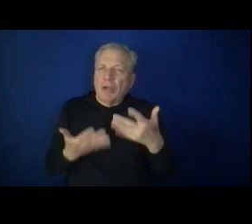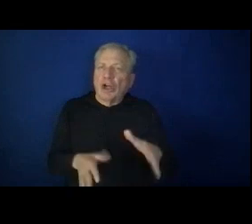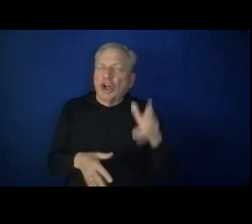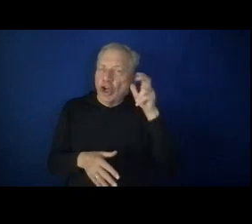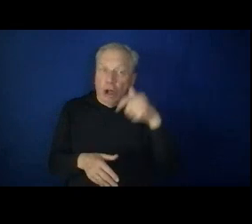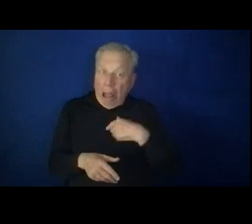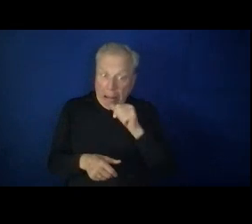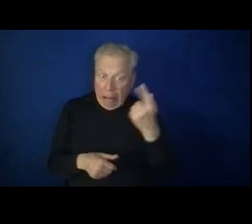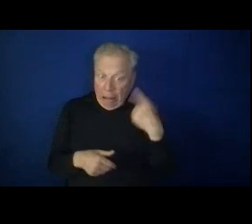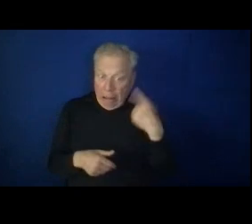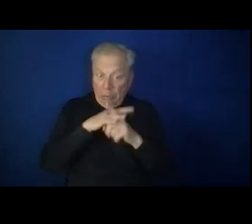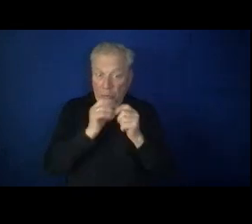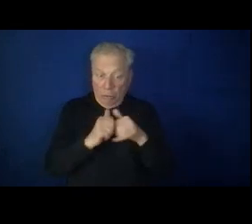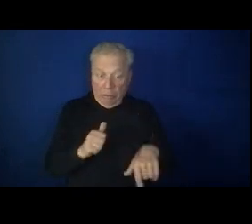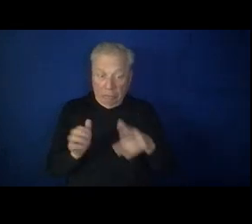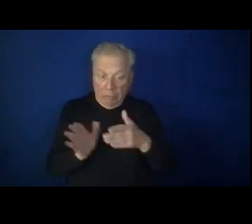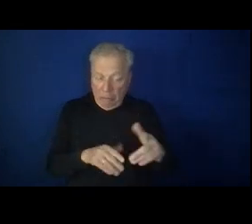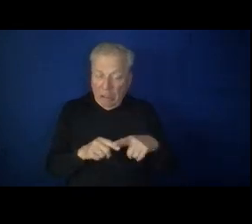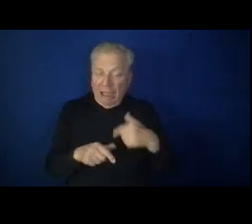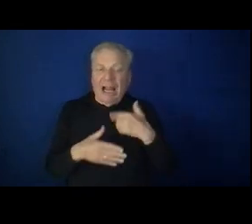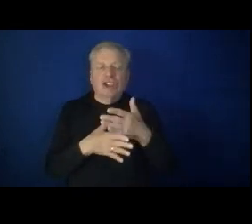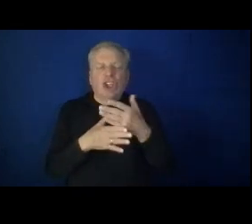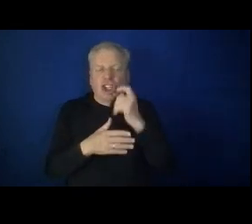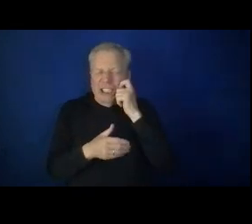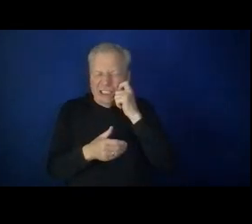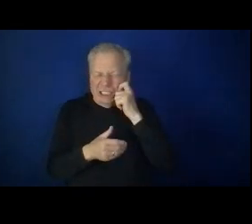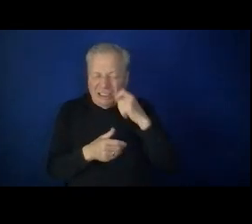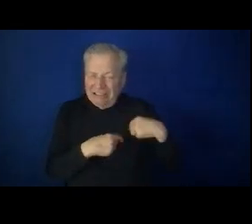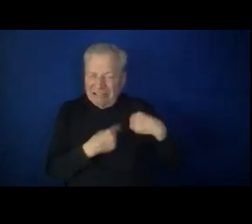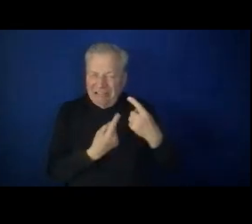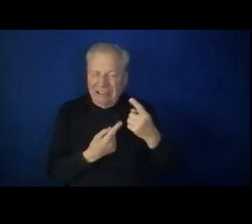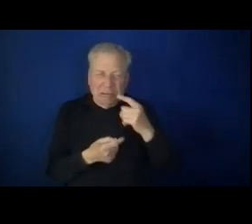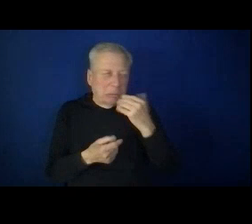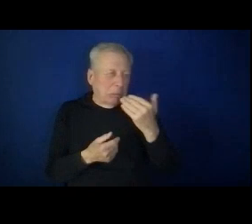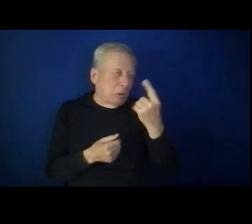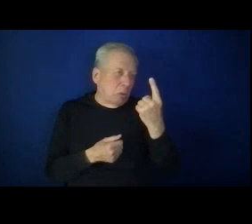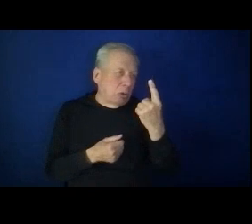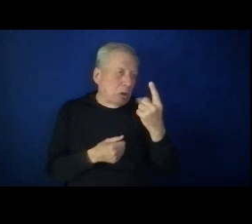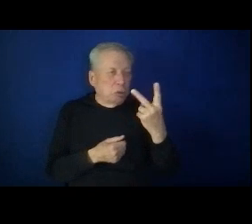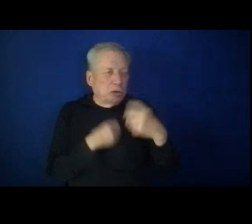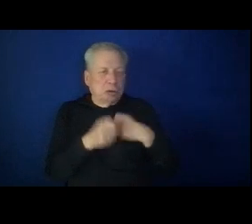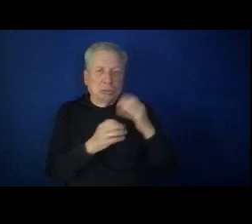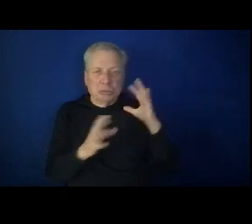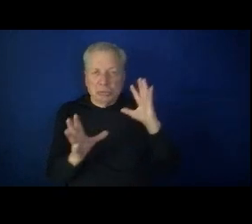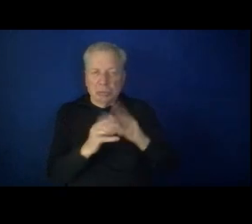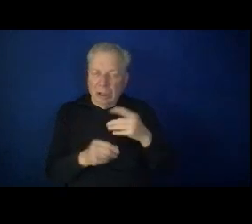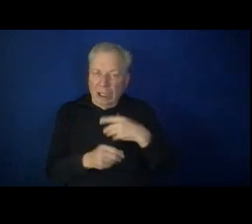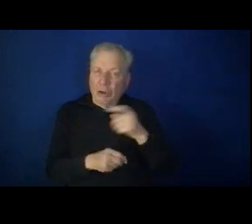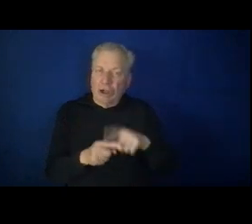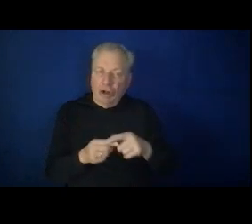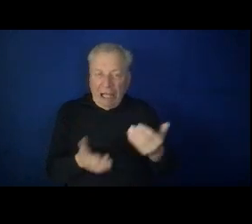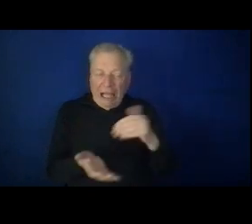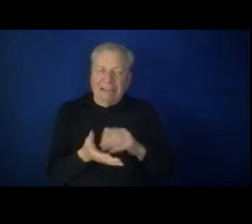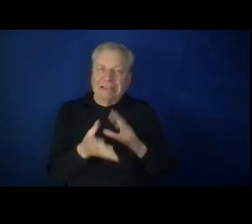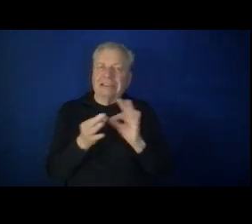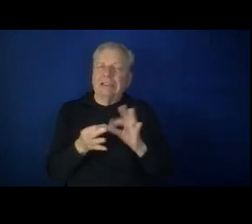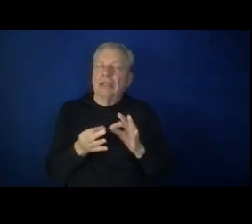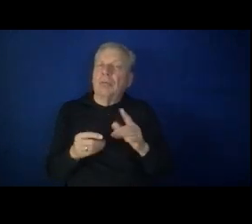with it, but I've shared it somewhat recently over the last year or two, and maybe we need to bring it back around.